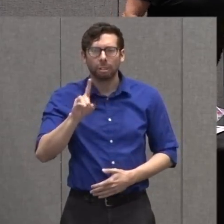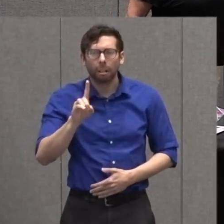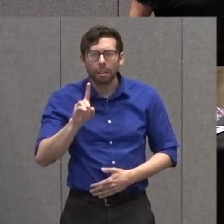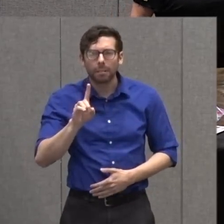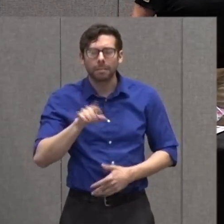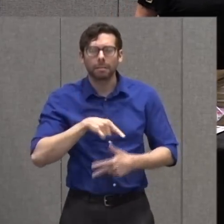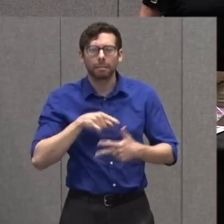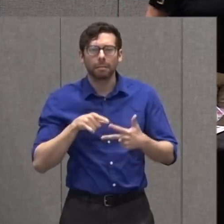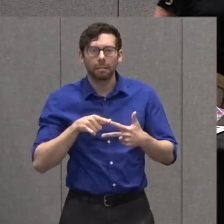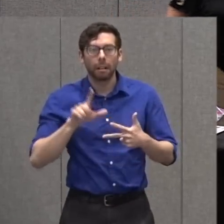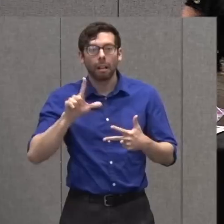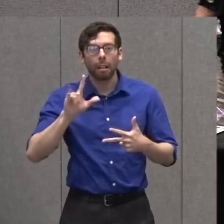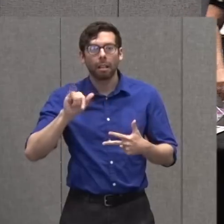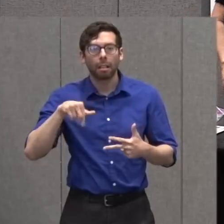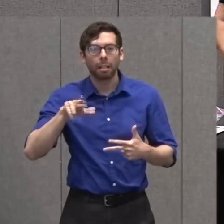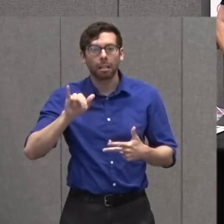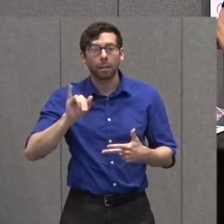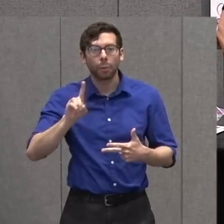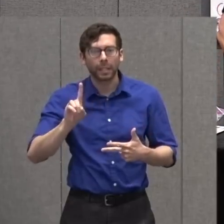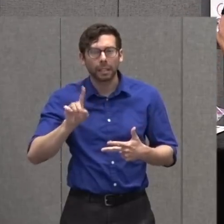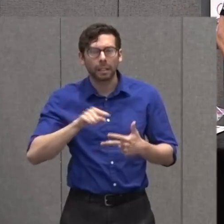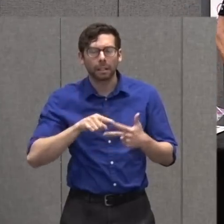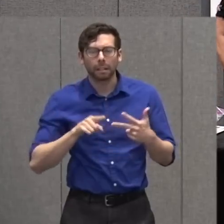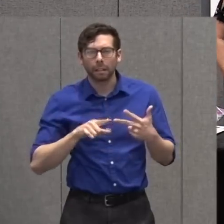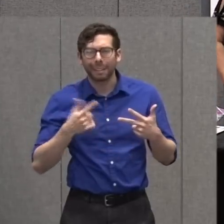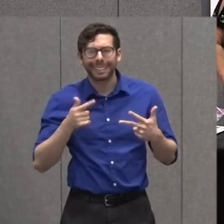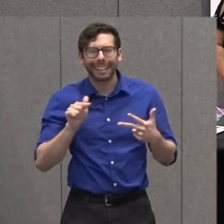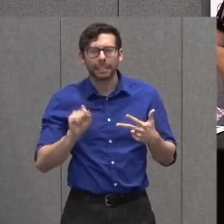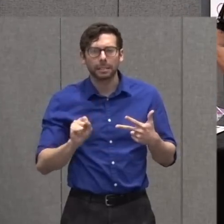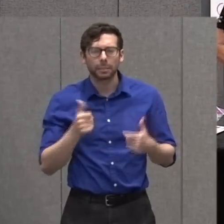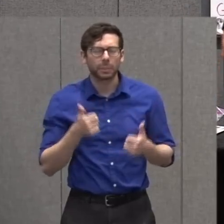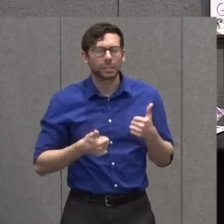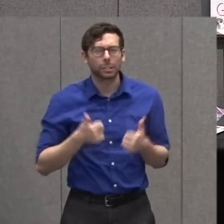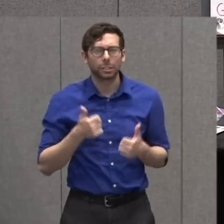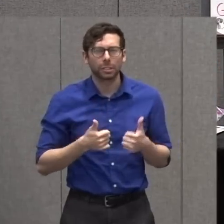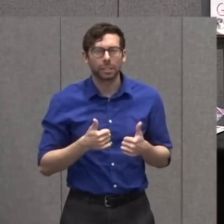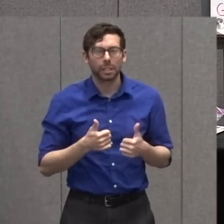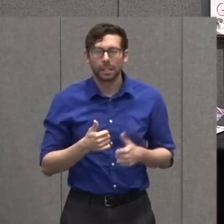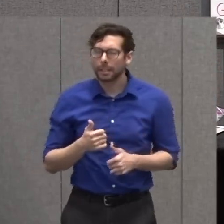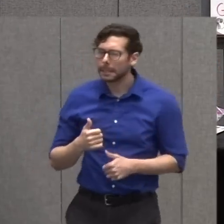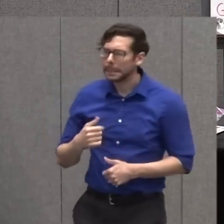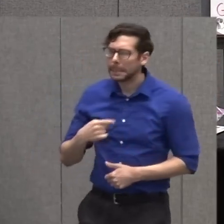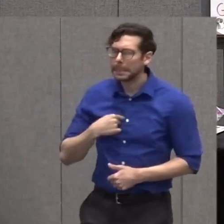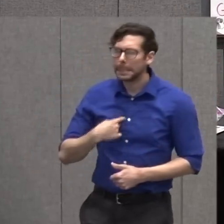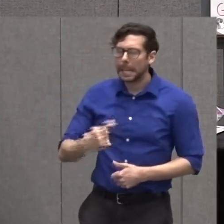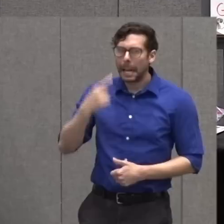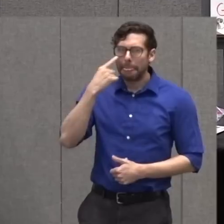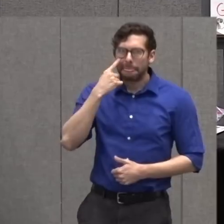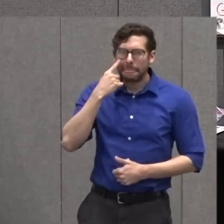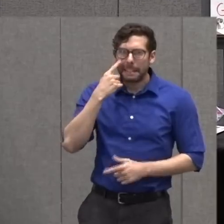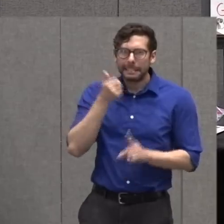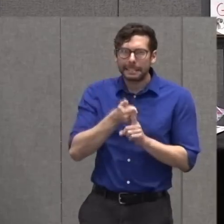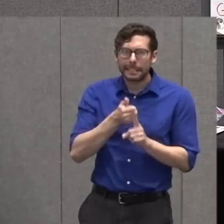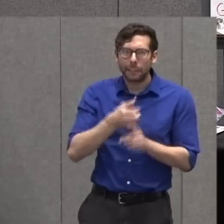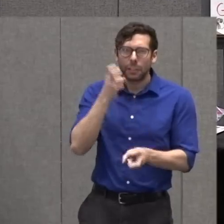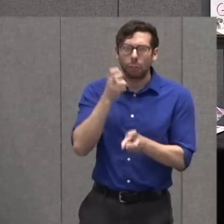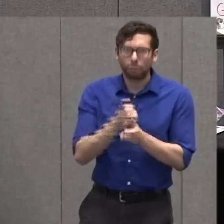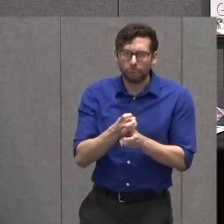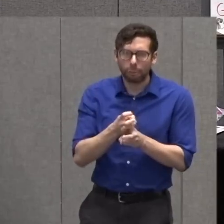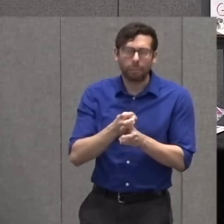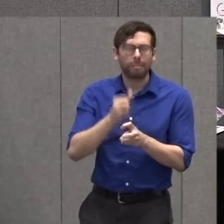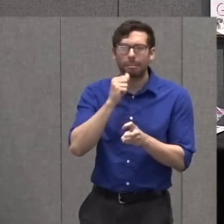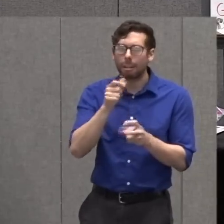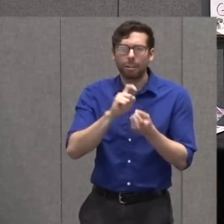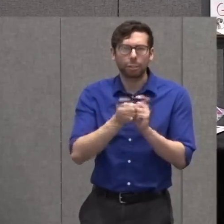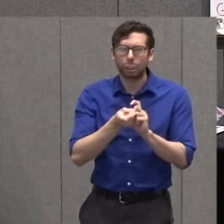gas? I think it's a solid because it's hard and it doesn't change shape. It's hard and it doesn't change shape.